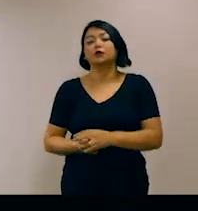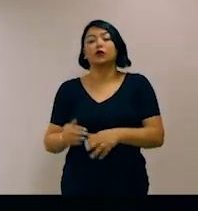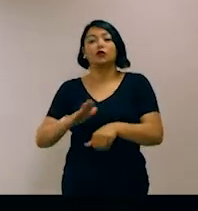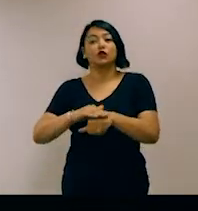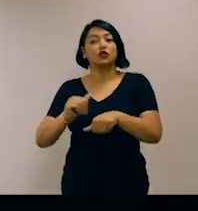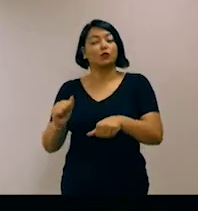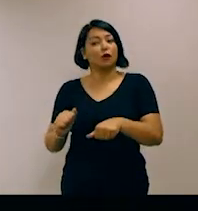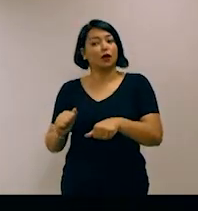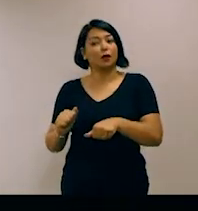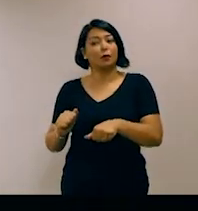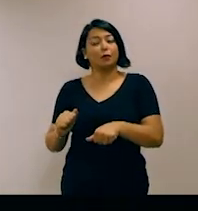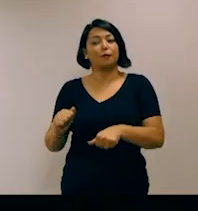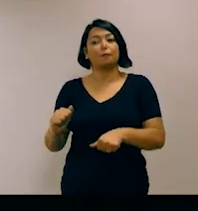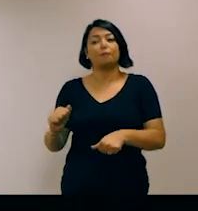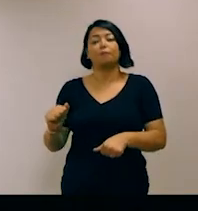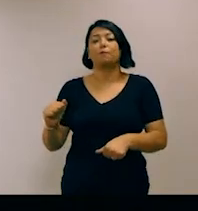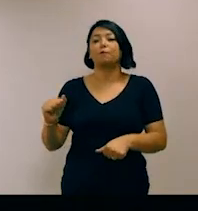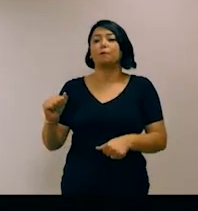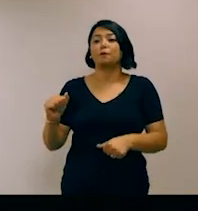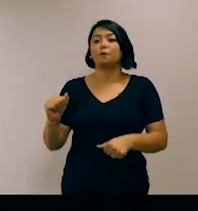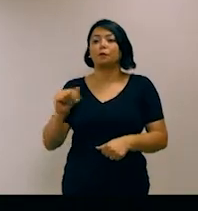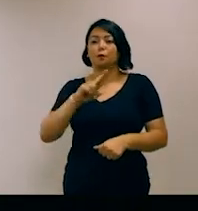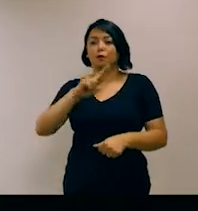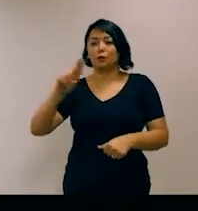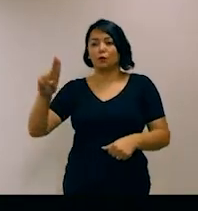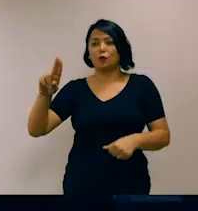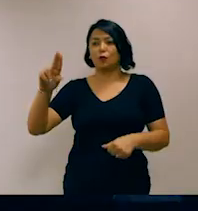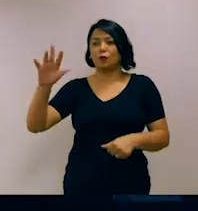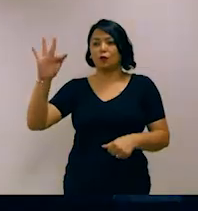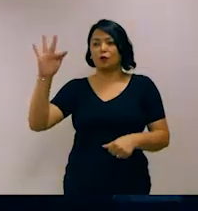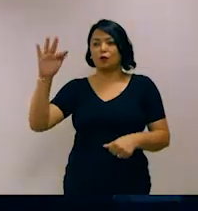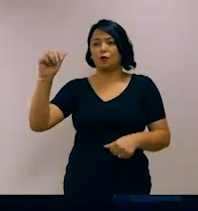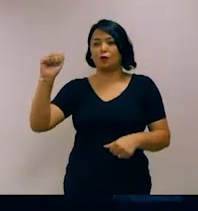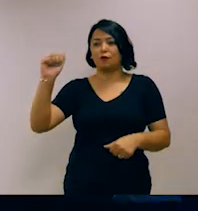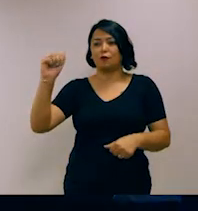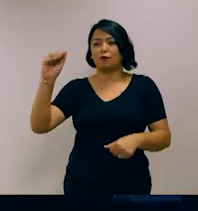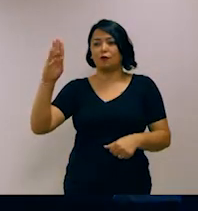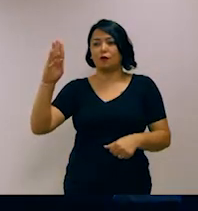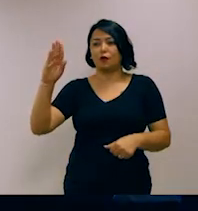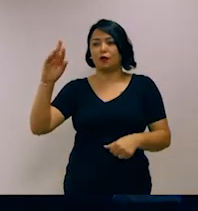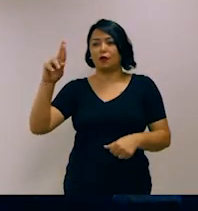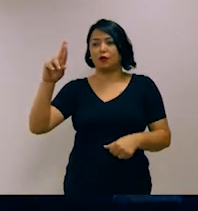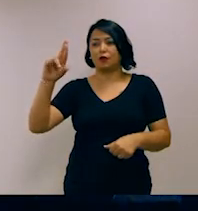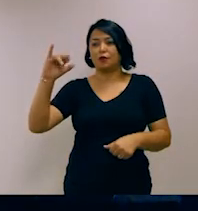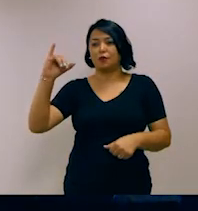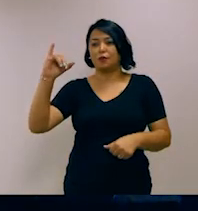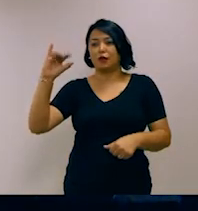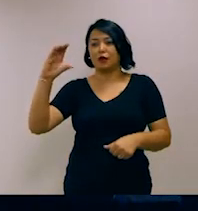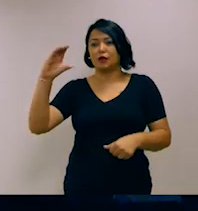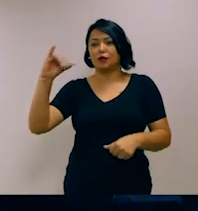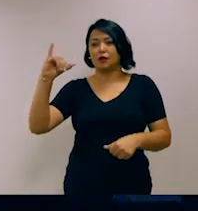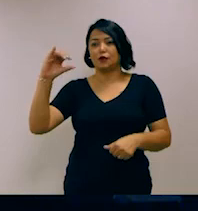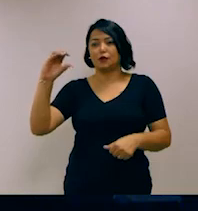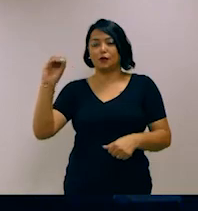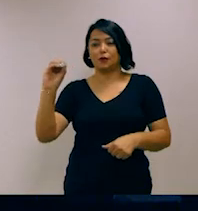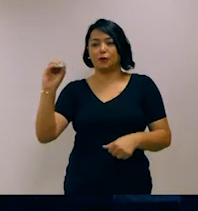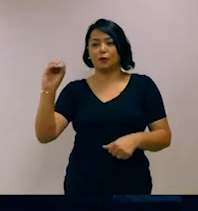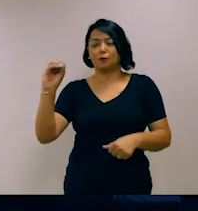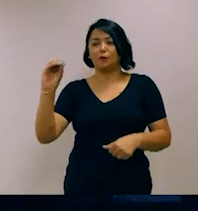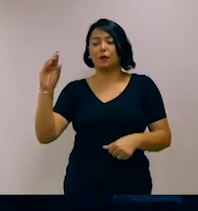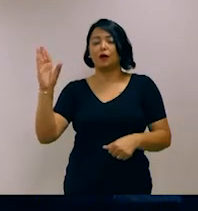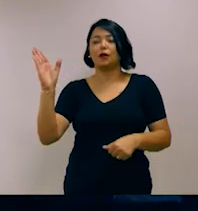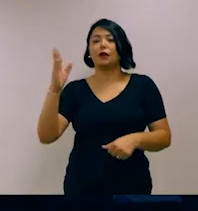the National Treasury, yes, Attorney General's Office, and our speaker is going to be Mr. Fabrício Dalla Pola.